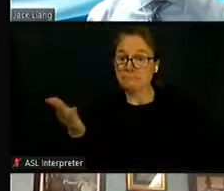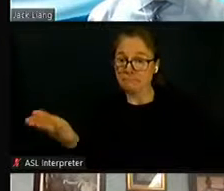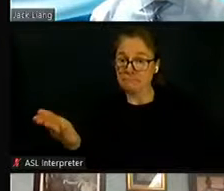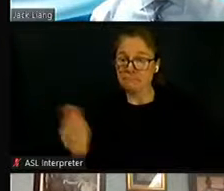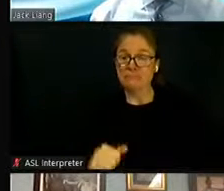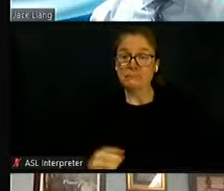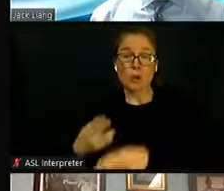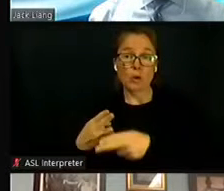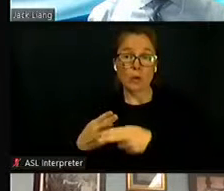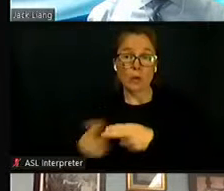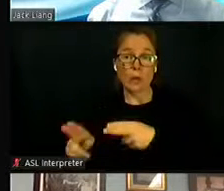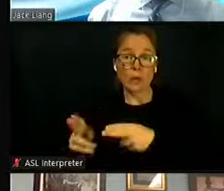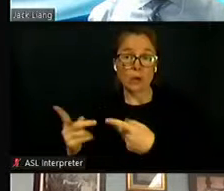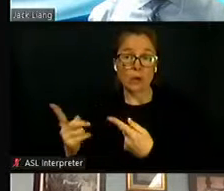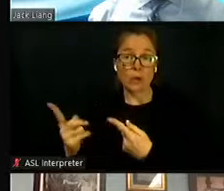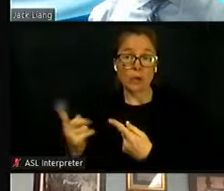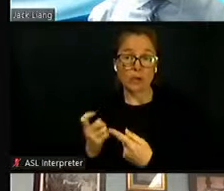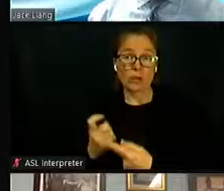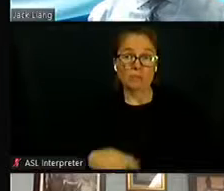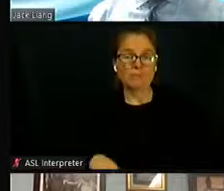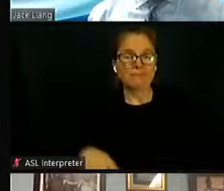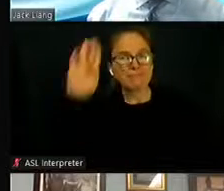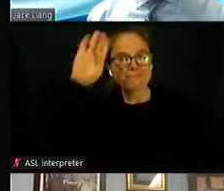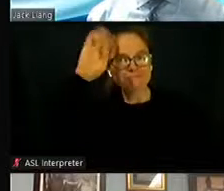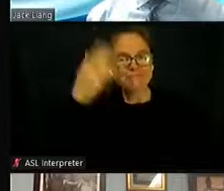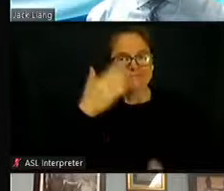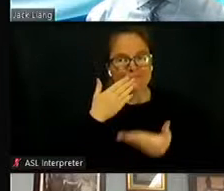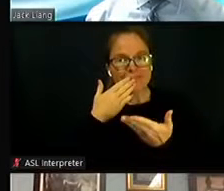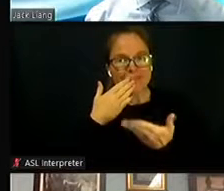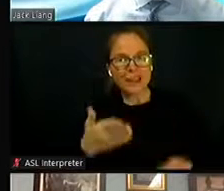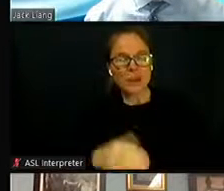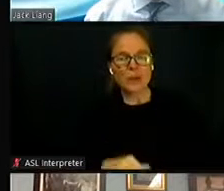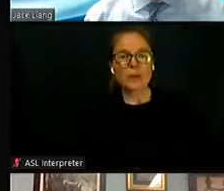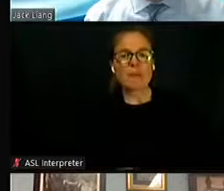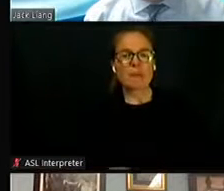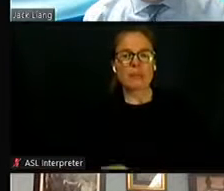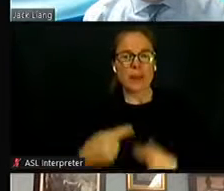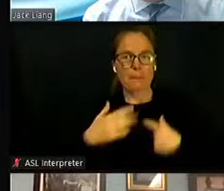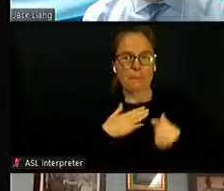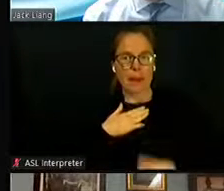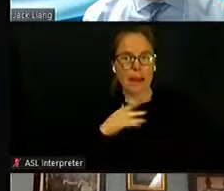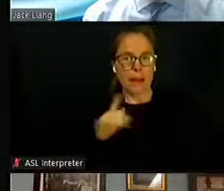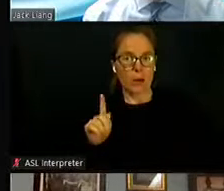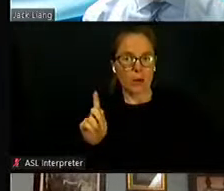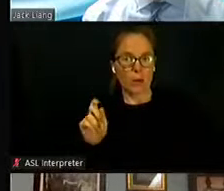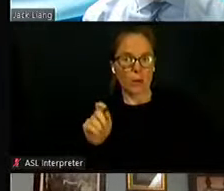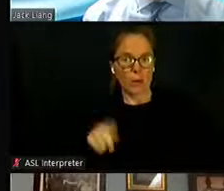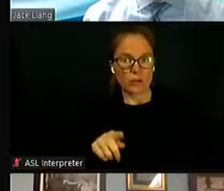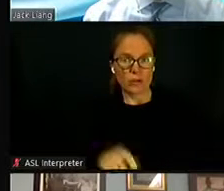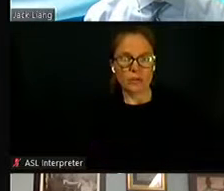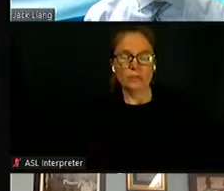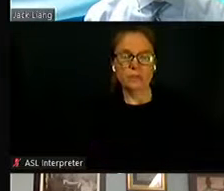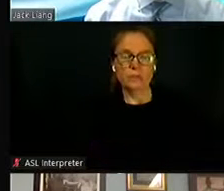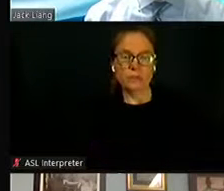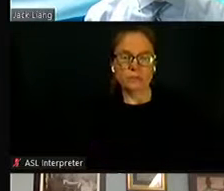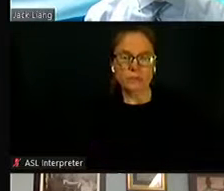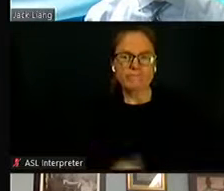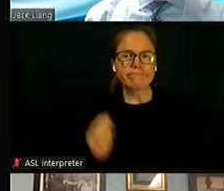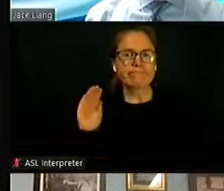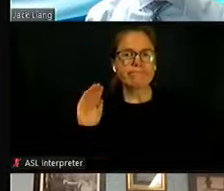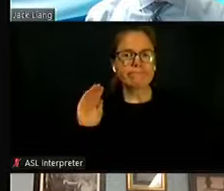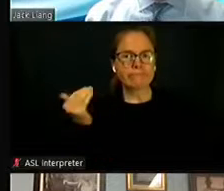question. Hi, yes, thanks for taking my question. My question is, it seems like